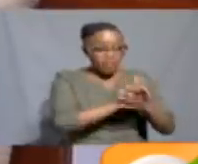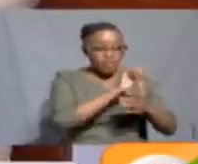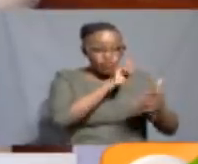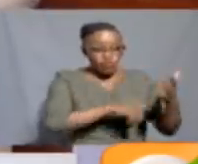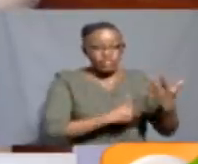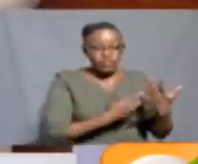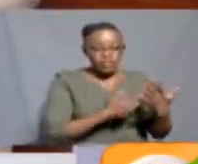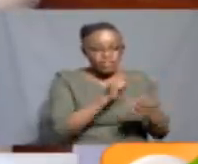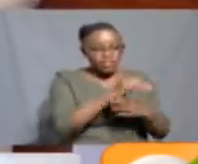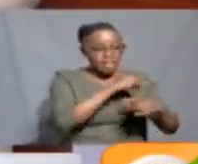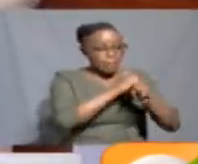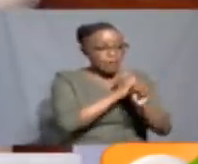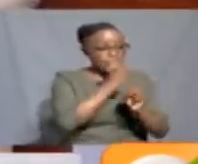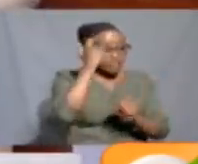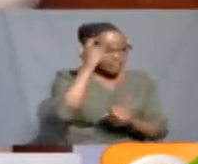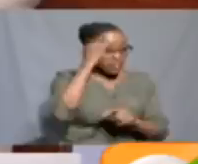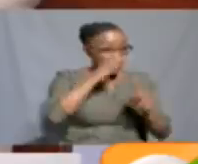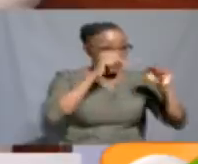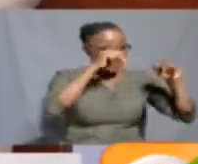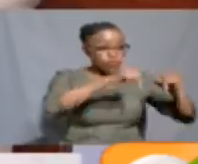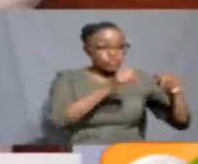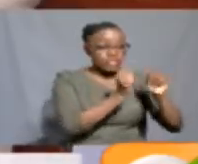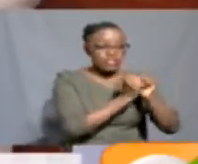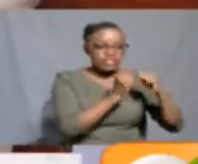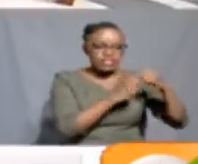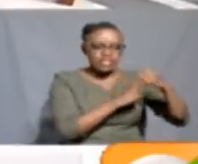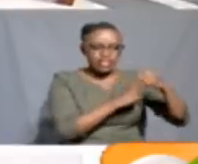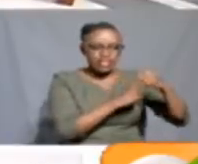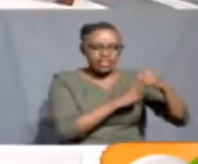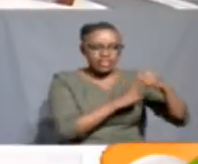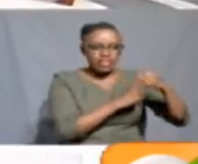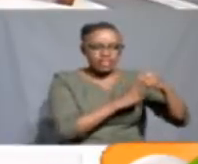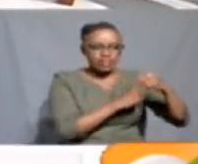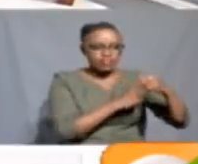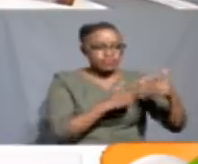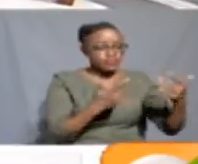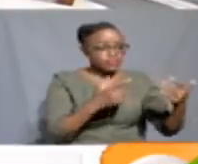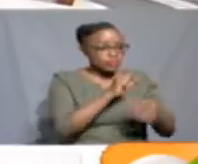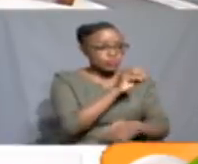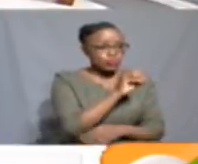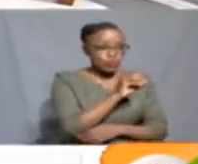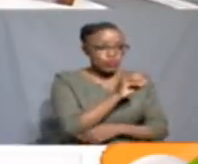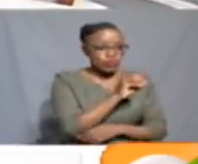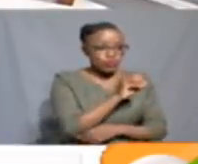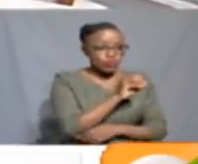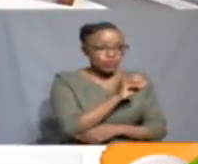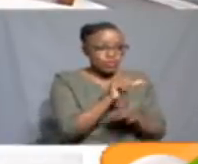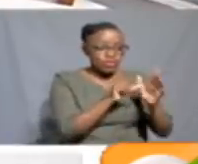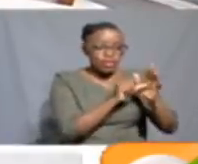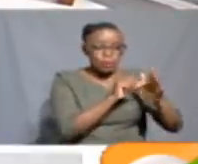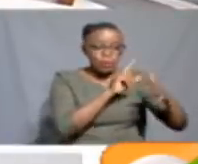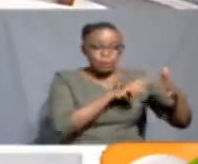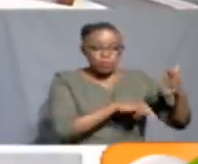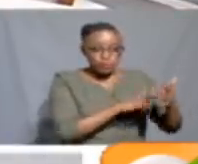be 9 cents. And today? 16. Oh. So the point is that